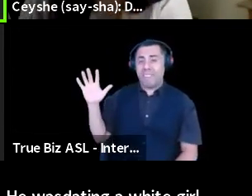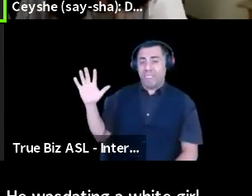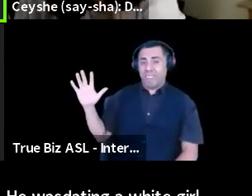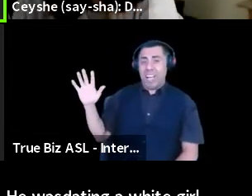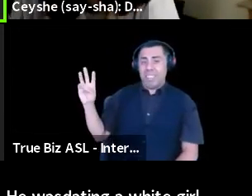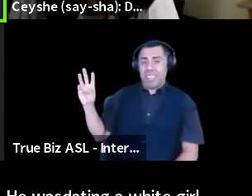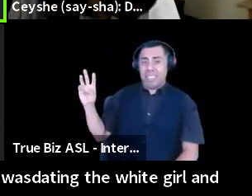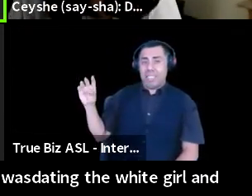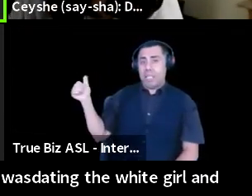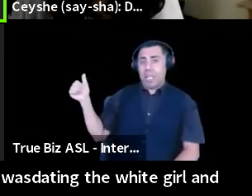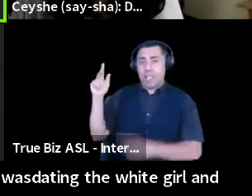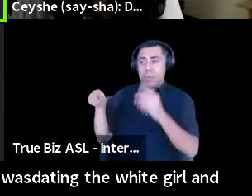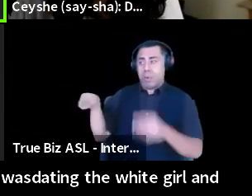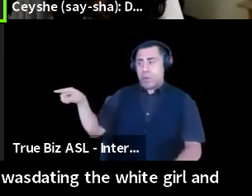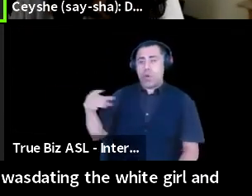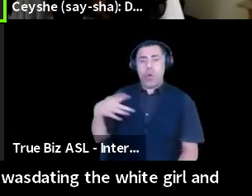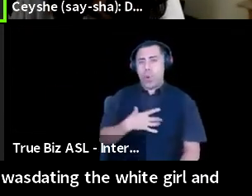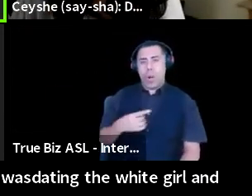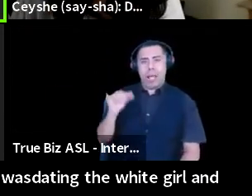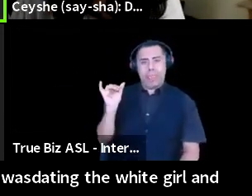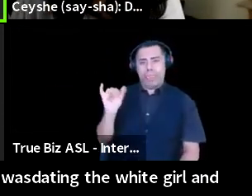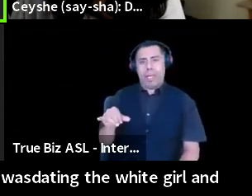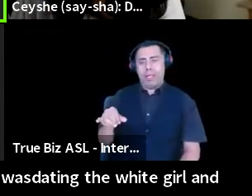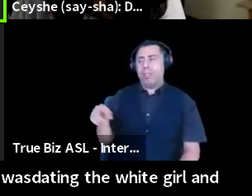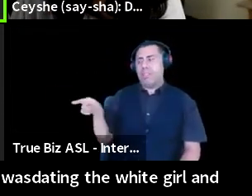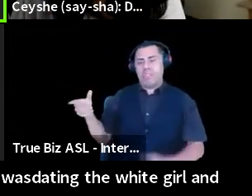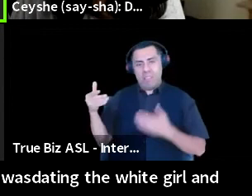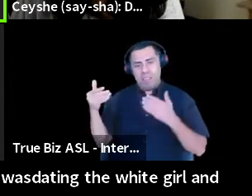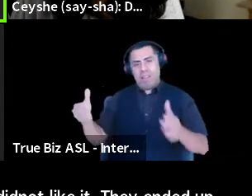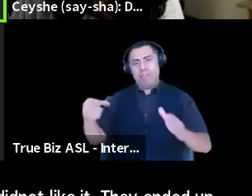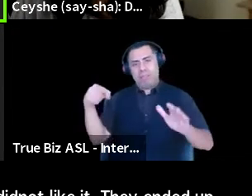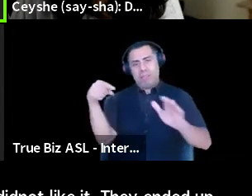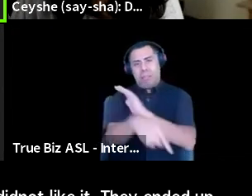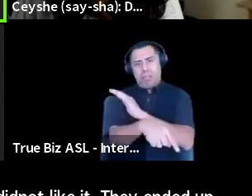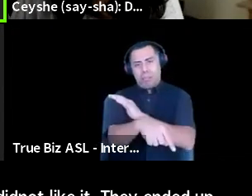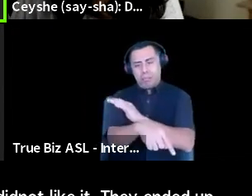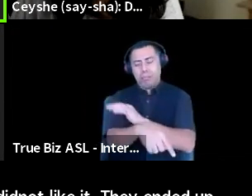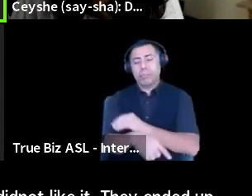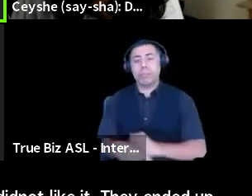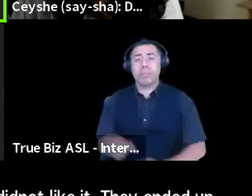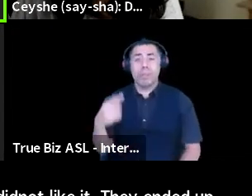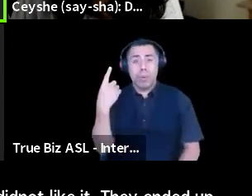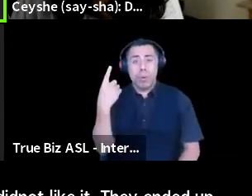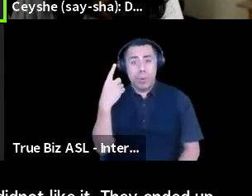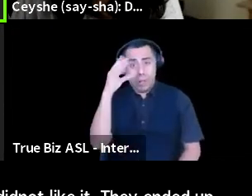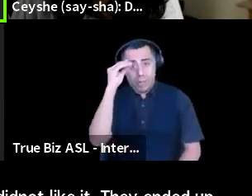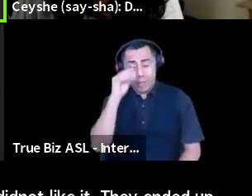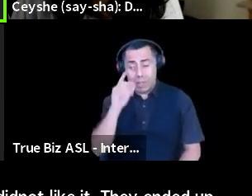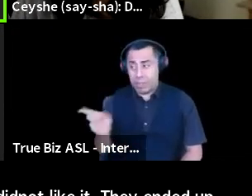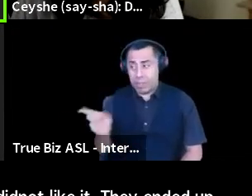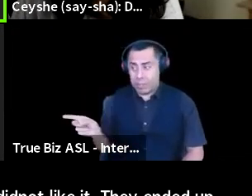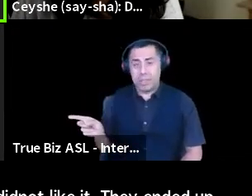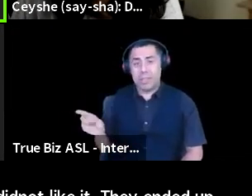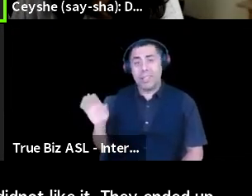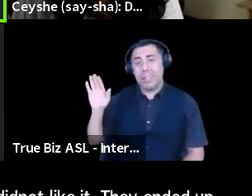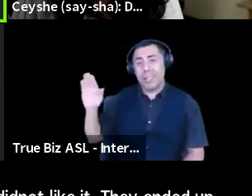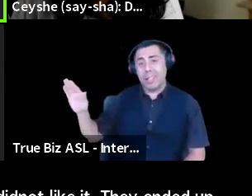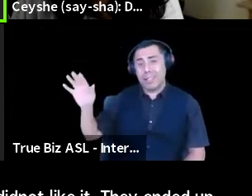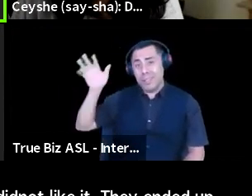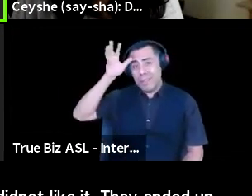actually killing him. And this one of the guys that was there, he was a son of the sheriff of the nearby